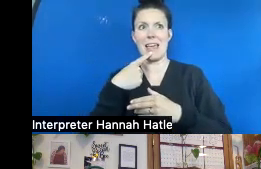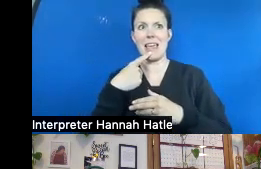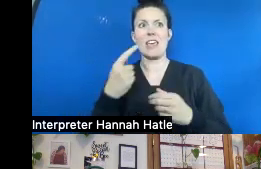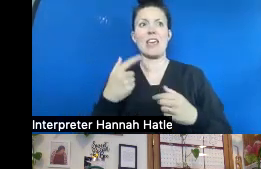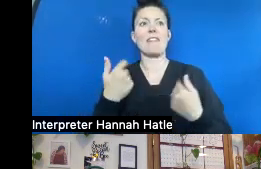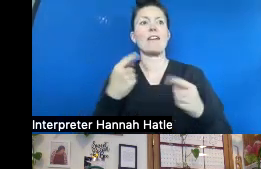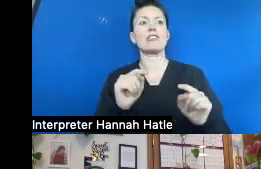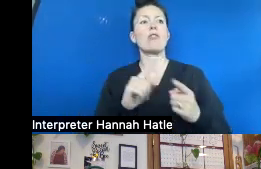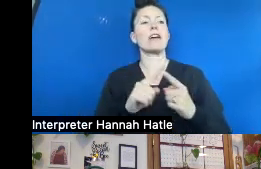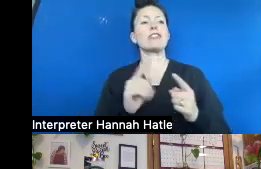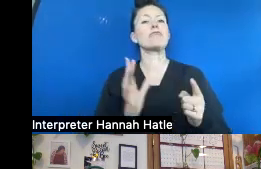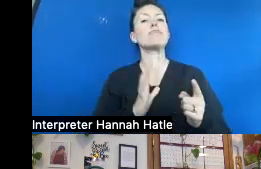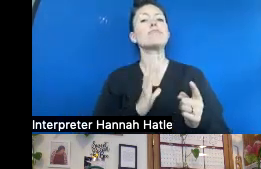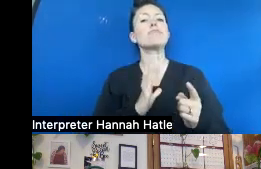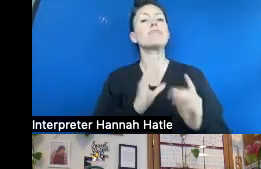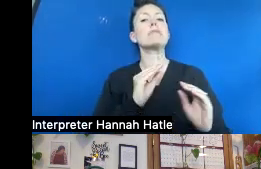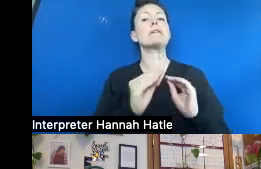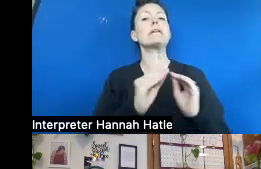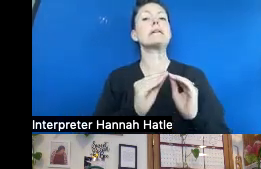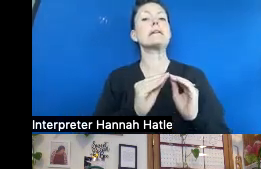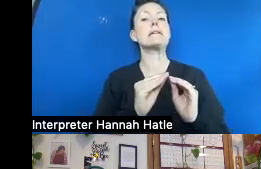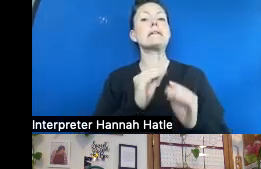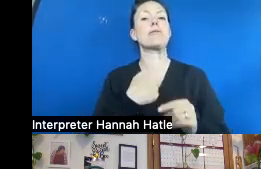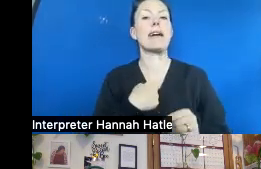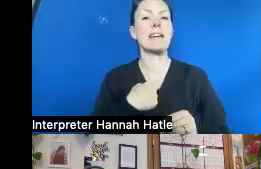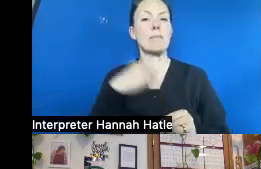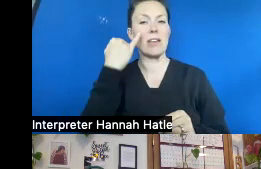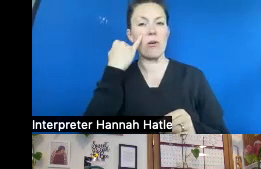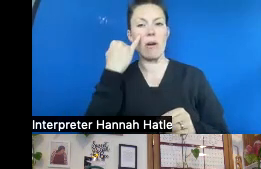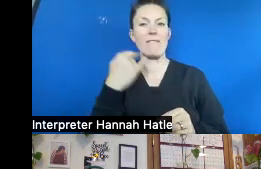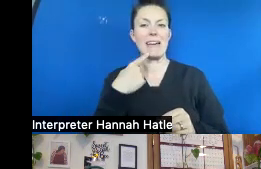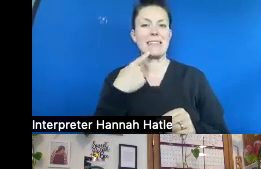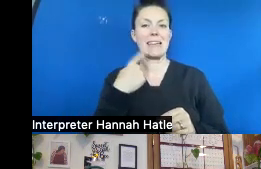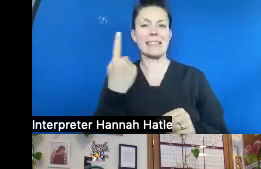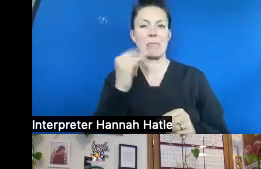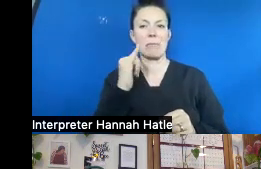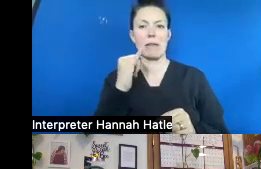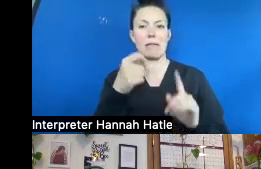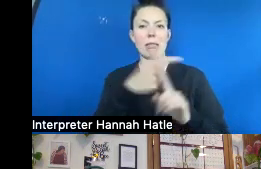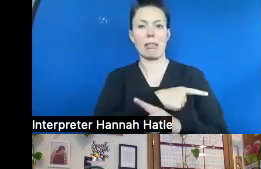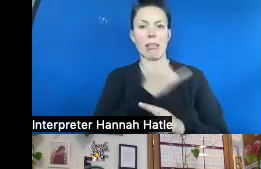correct me or tell me when I'm not saying something correctly. So the